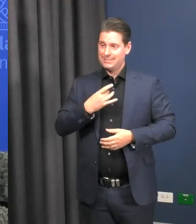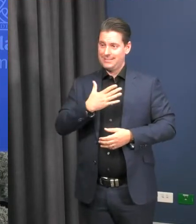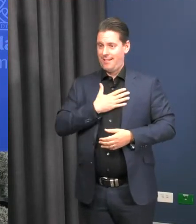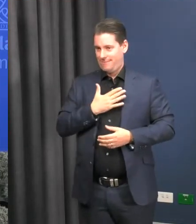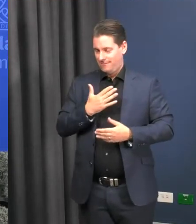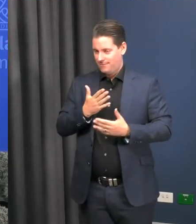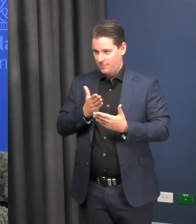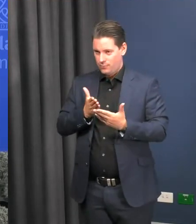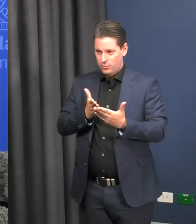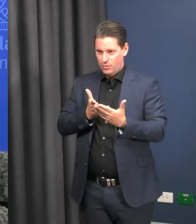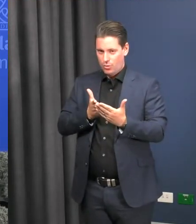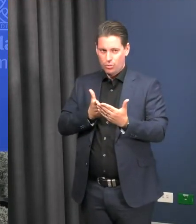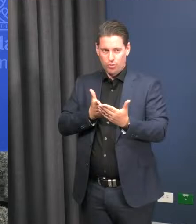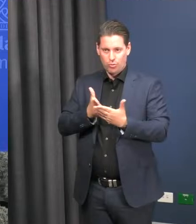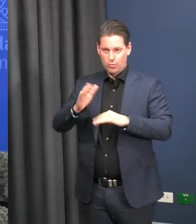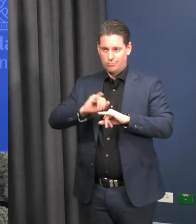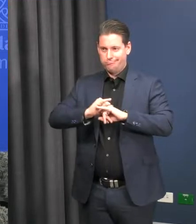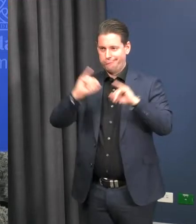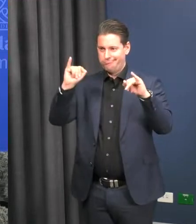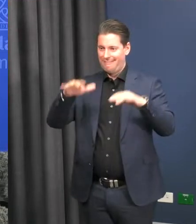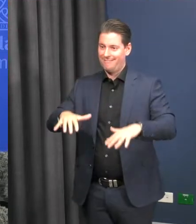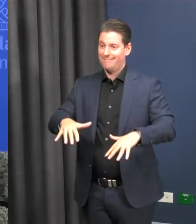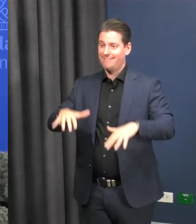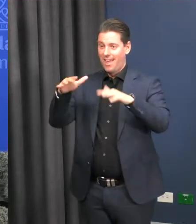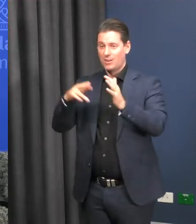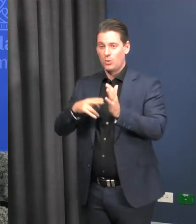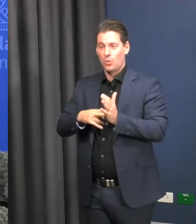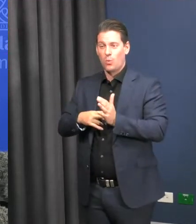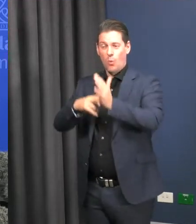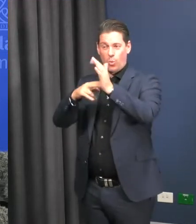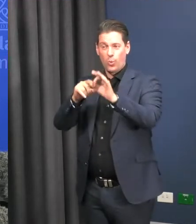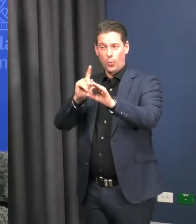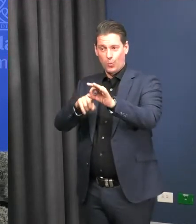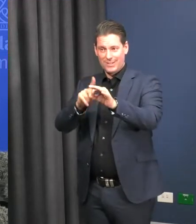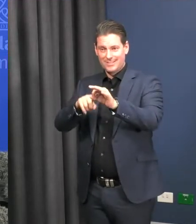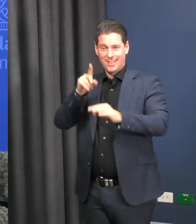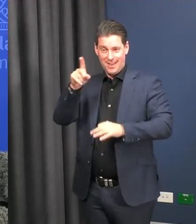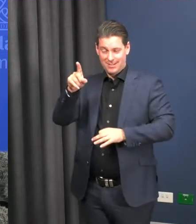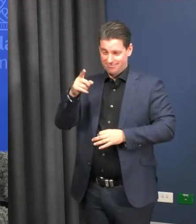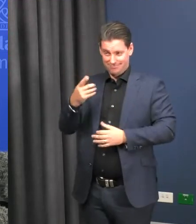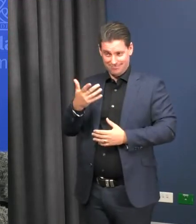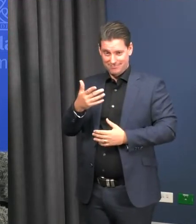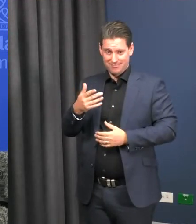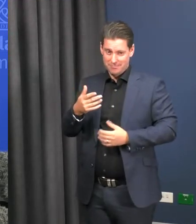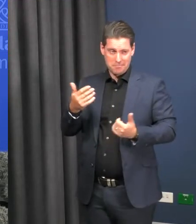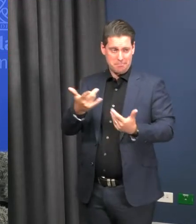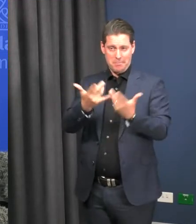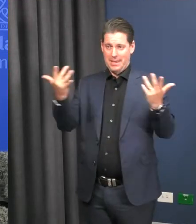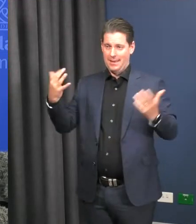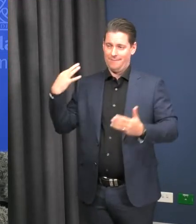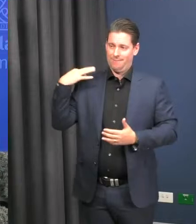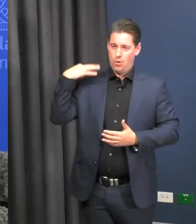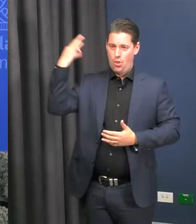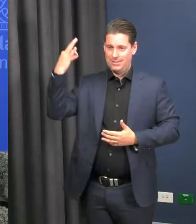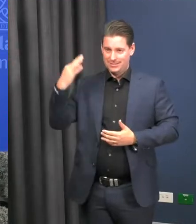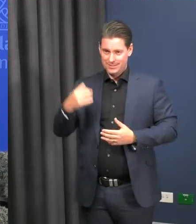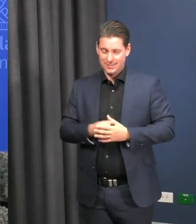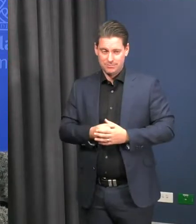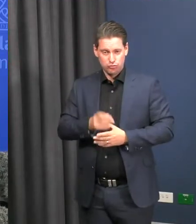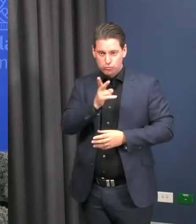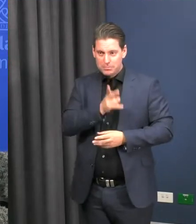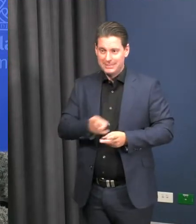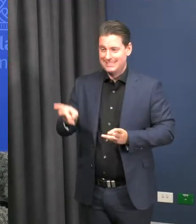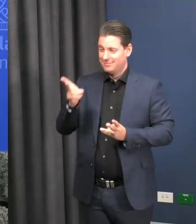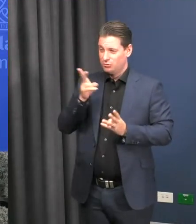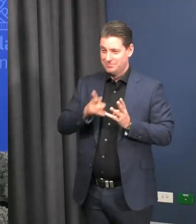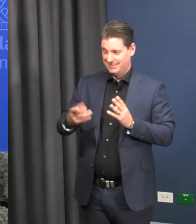the devastating floods that have occurred here in southeast Queensland. We see it time